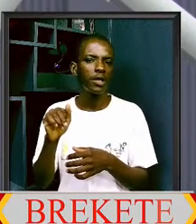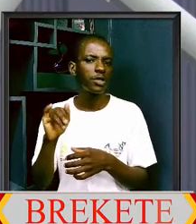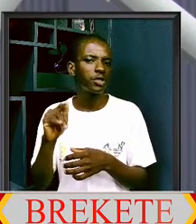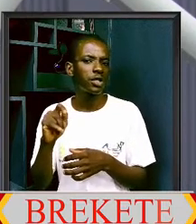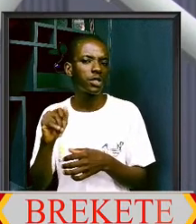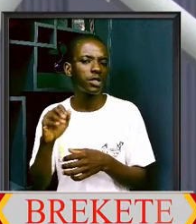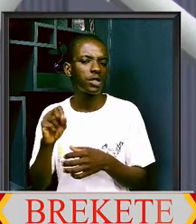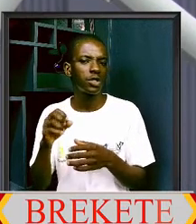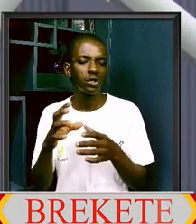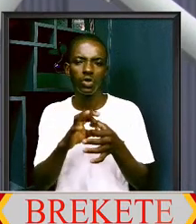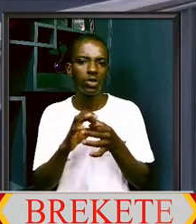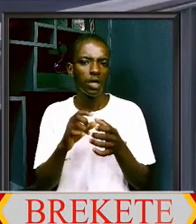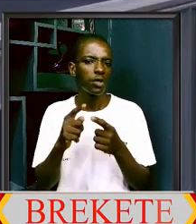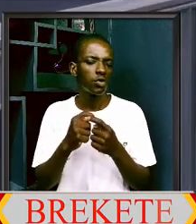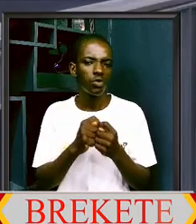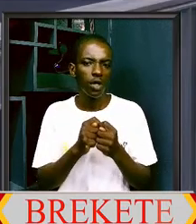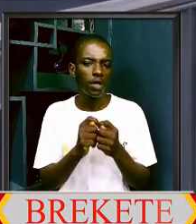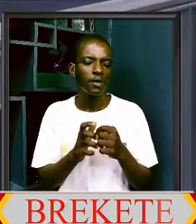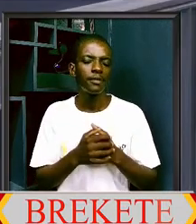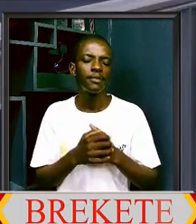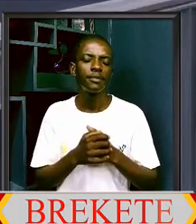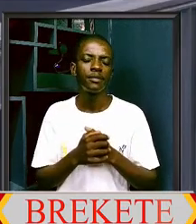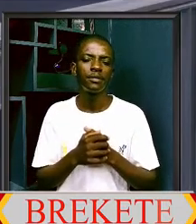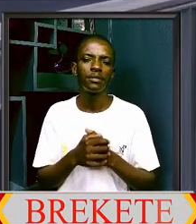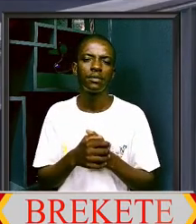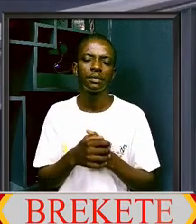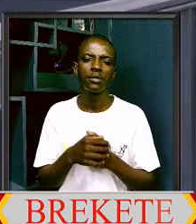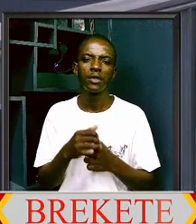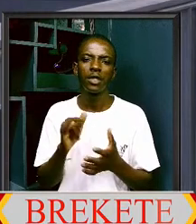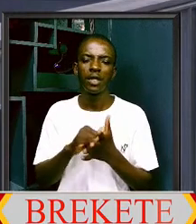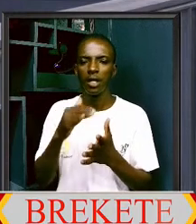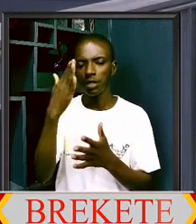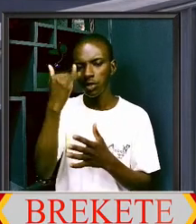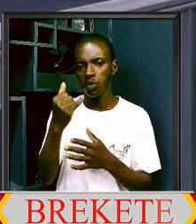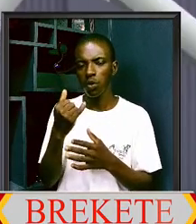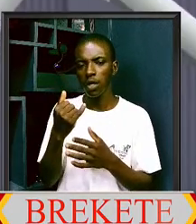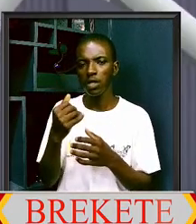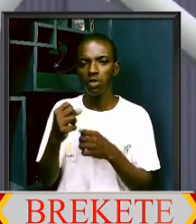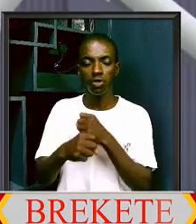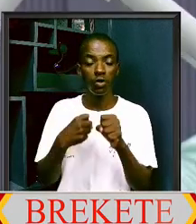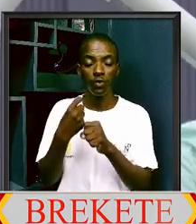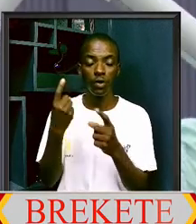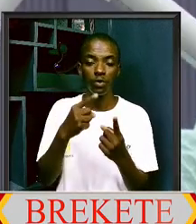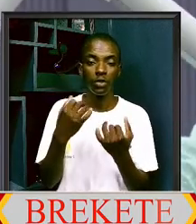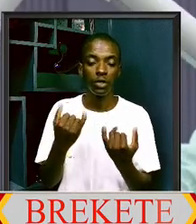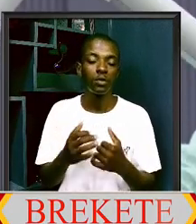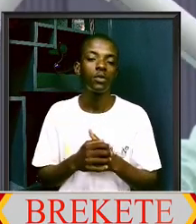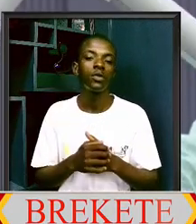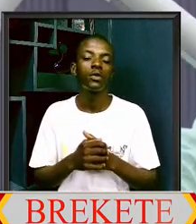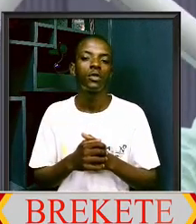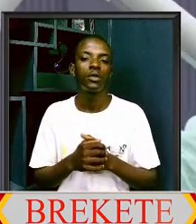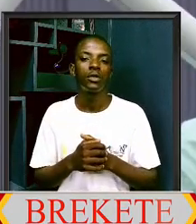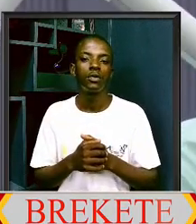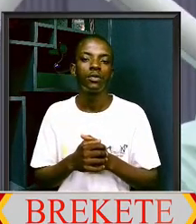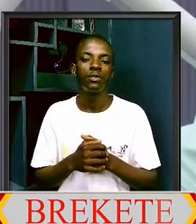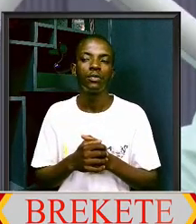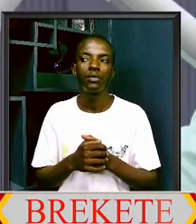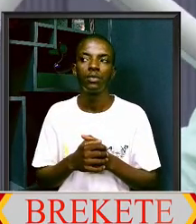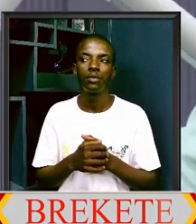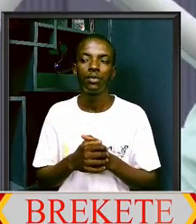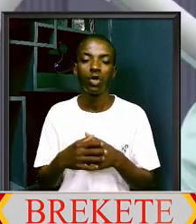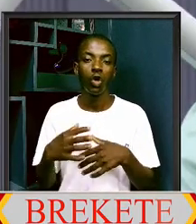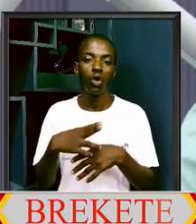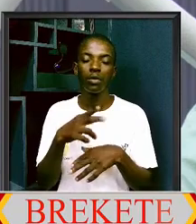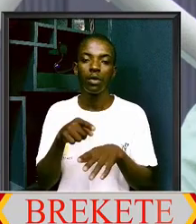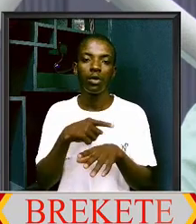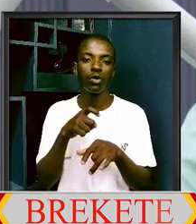everything join together sorry that is what I'm see suffering up to now sir so M to